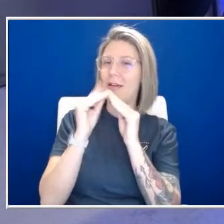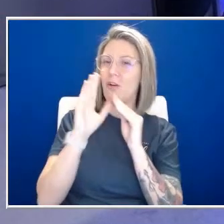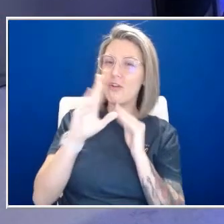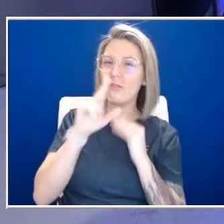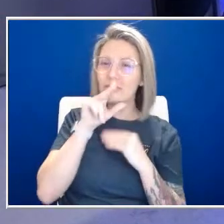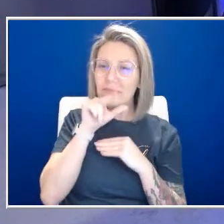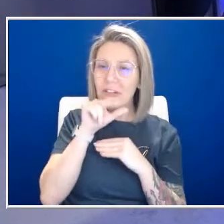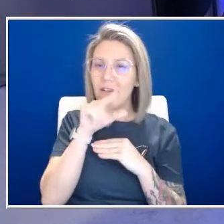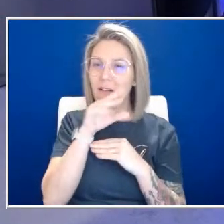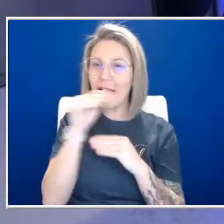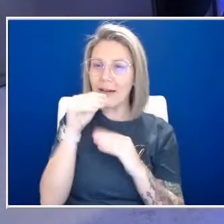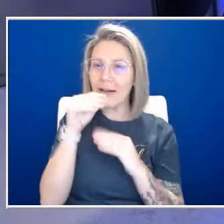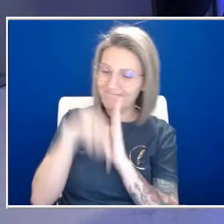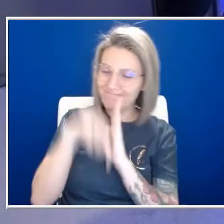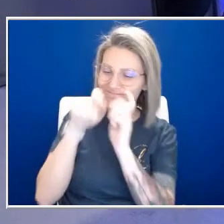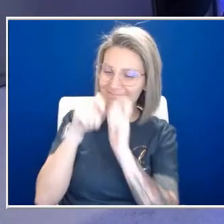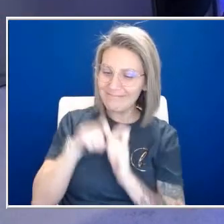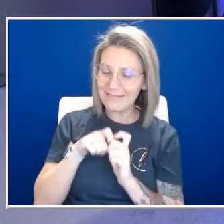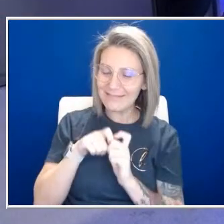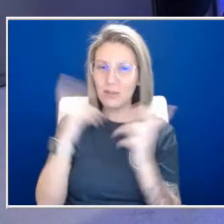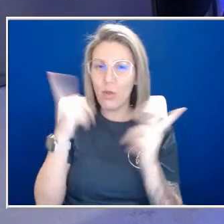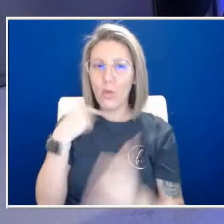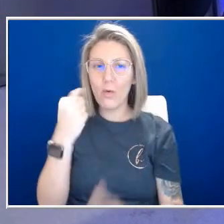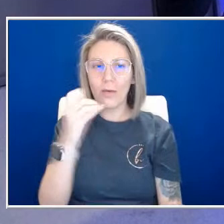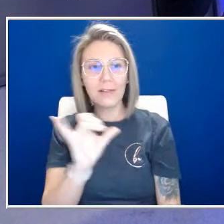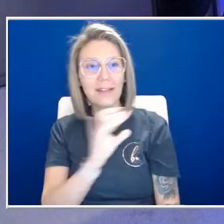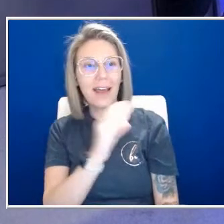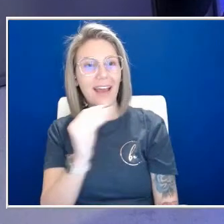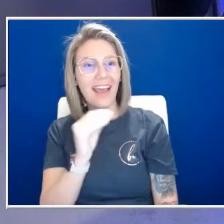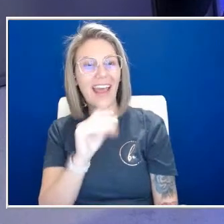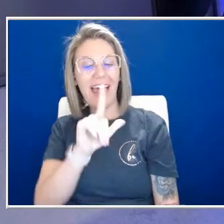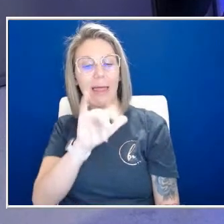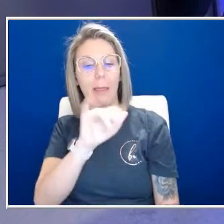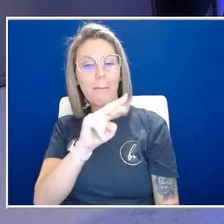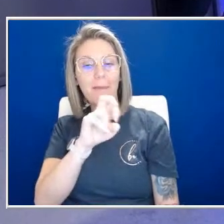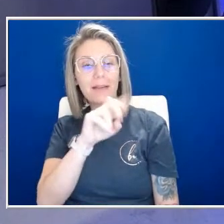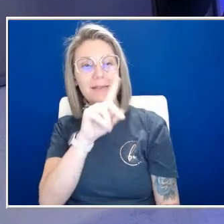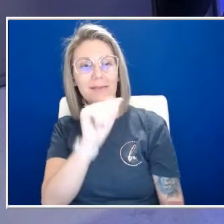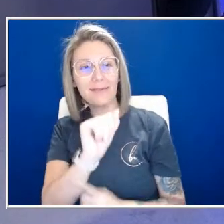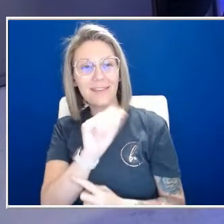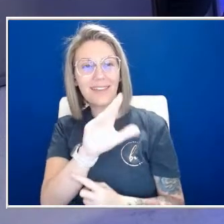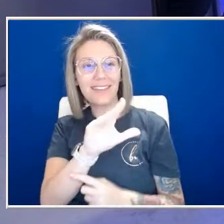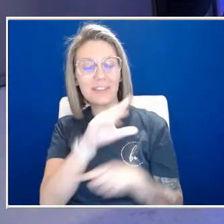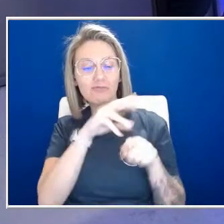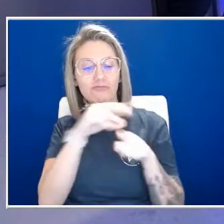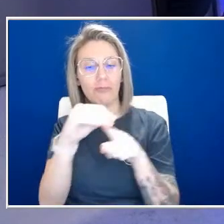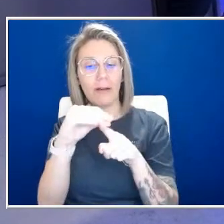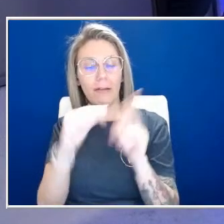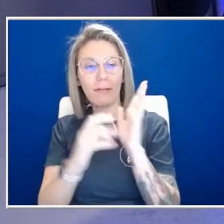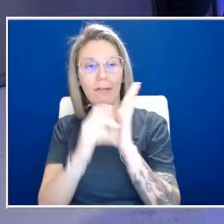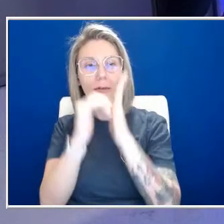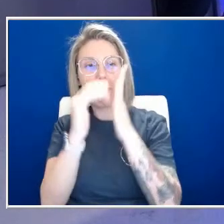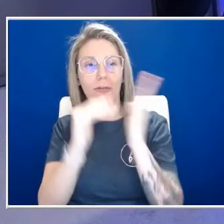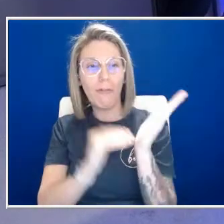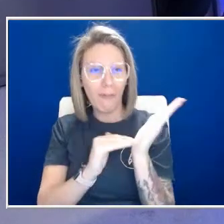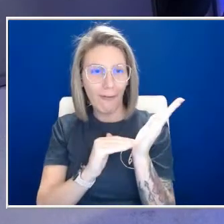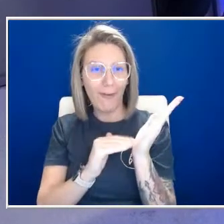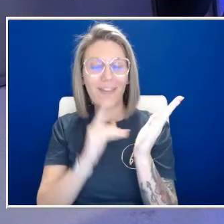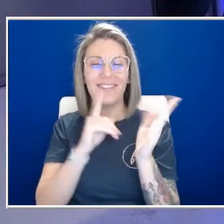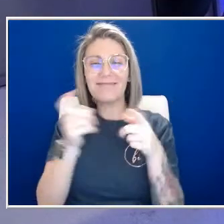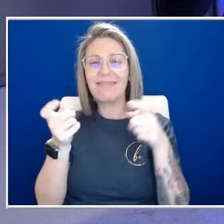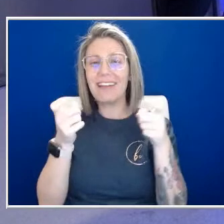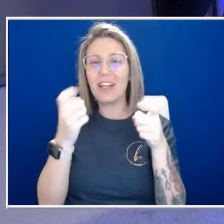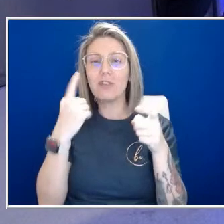that entailed. And then we have Dr. Chris Leminska back with us today. He's a radiation oncologist who handled the radiation therapy for Vonnie's case.